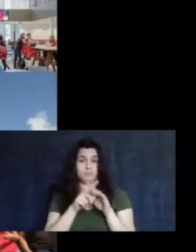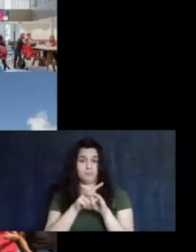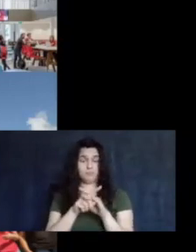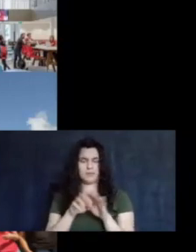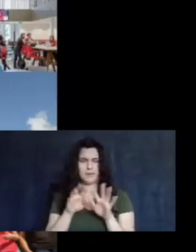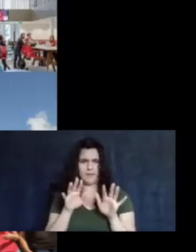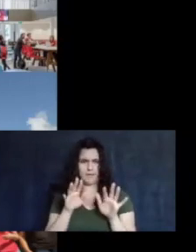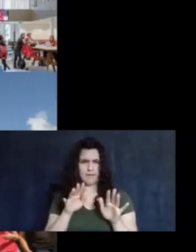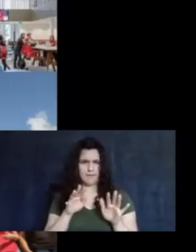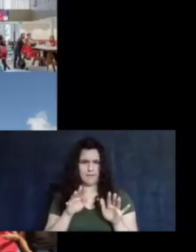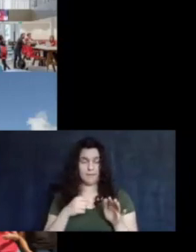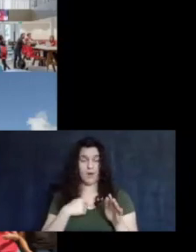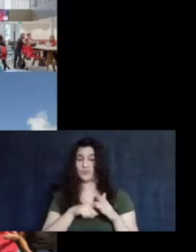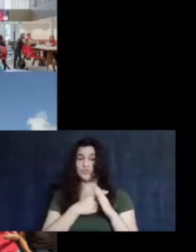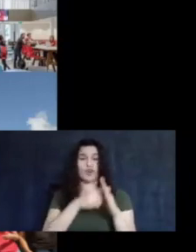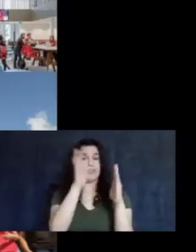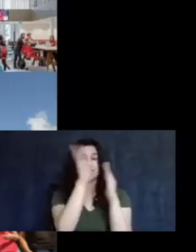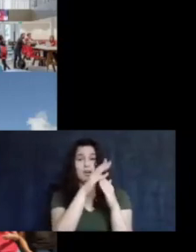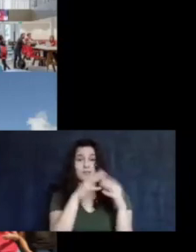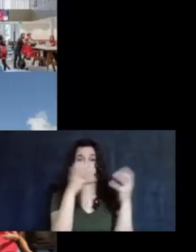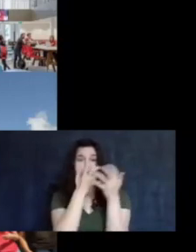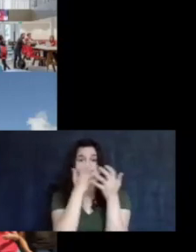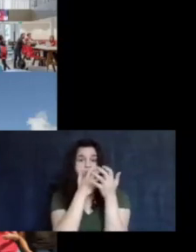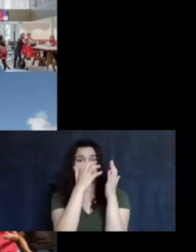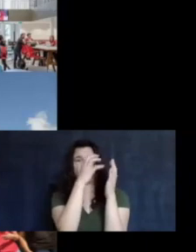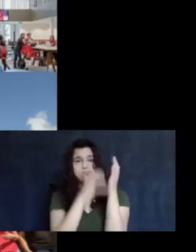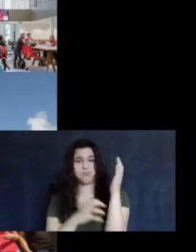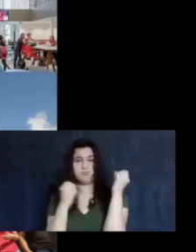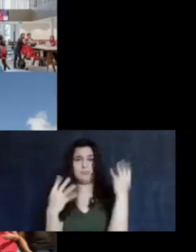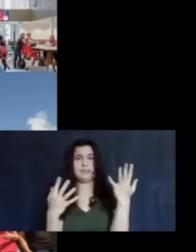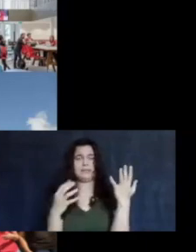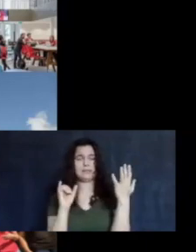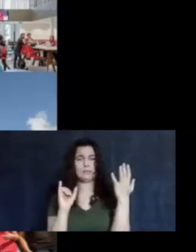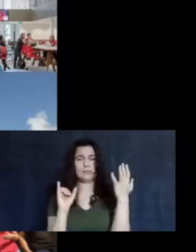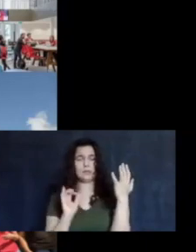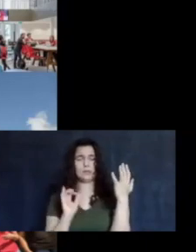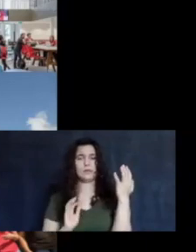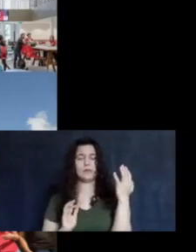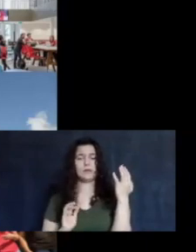I'm going to start at the top. Goodness gracious. All right.